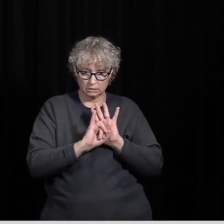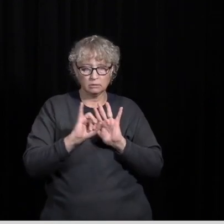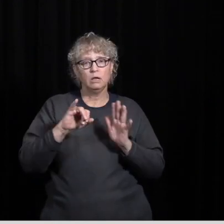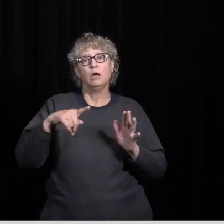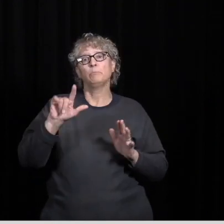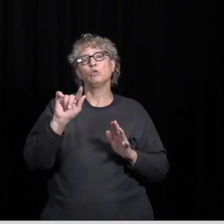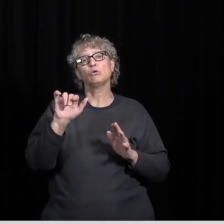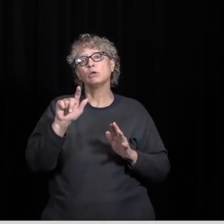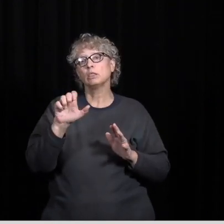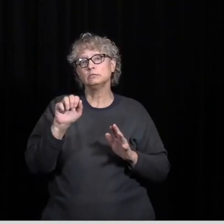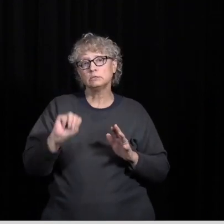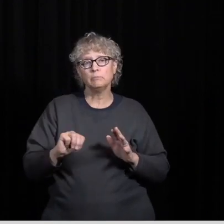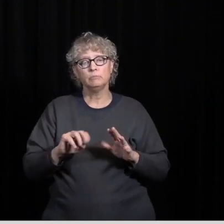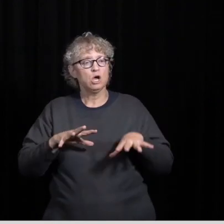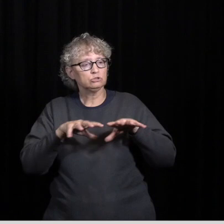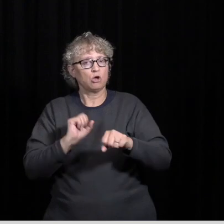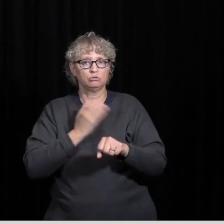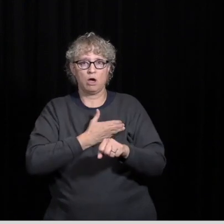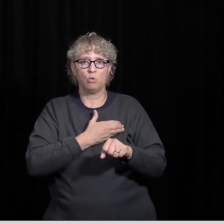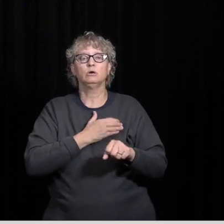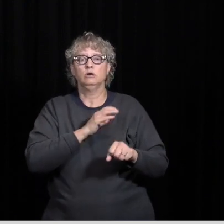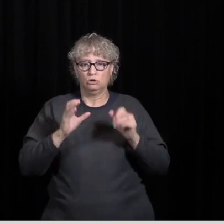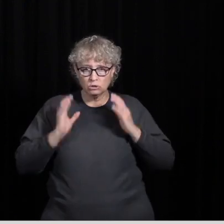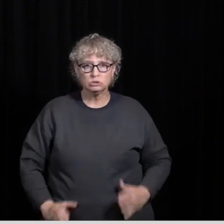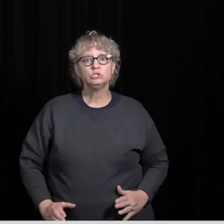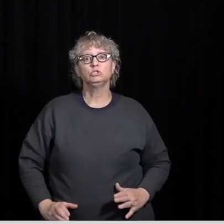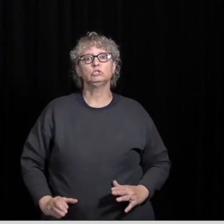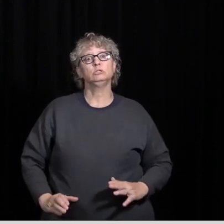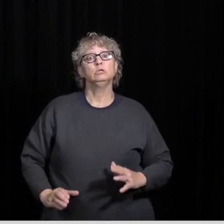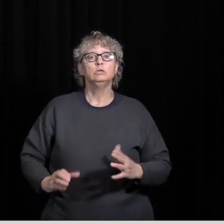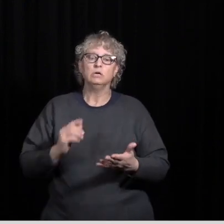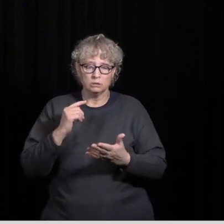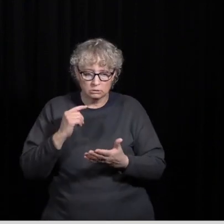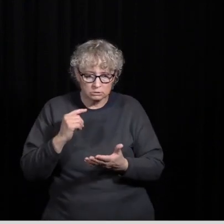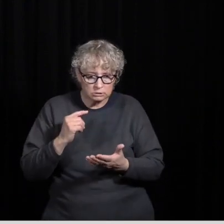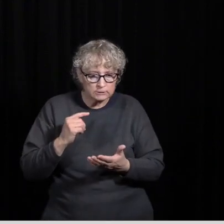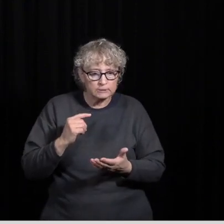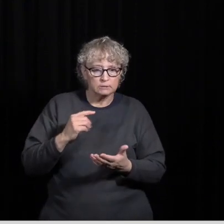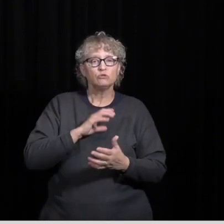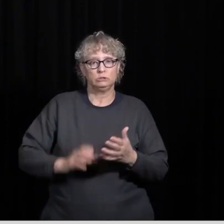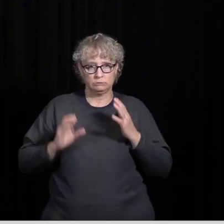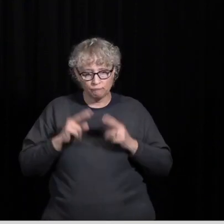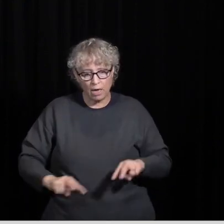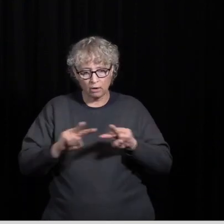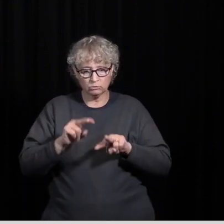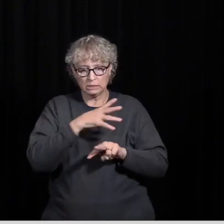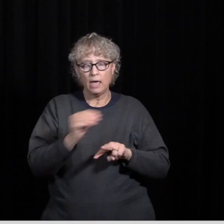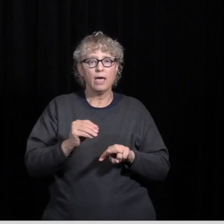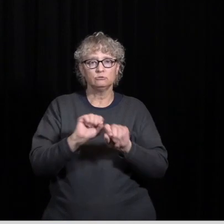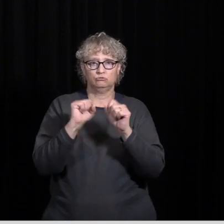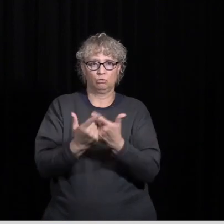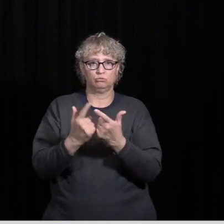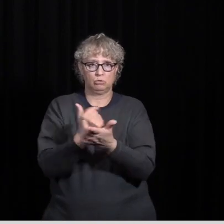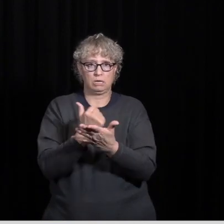Pluralism, assault on Christian values, and like the social gospel we see more and more these days. But loss of identity, sometimes we look